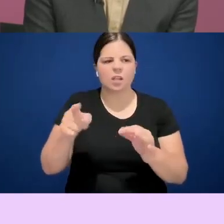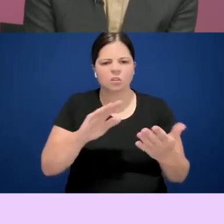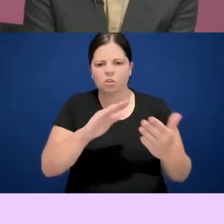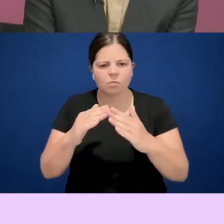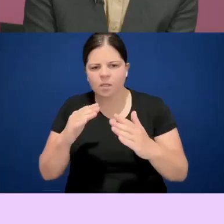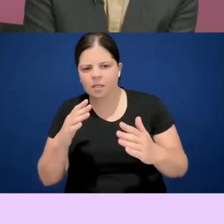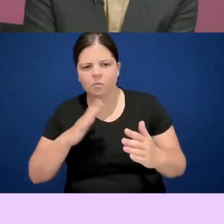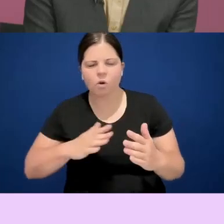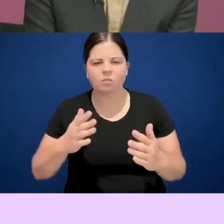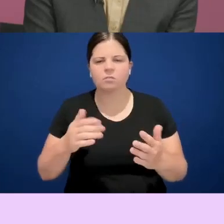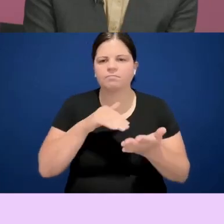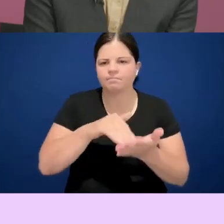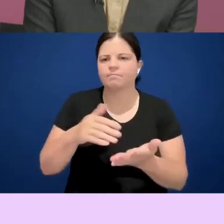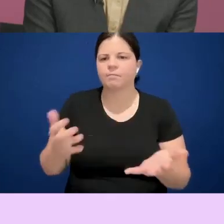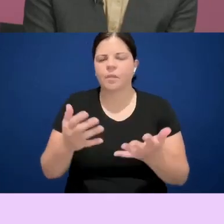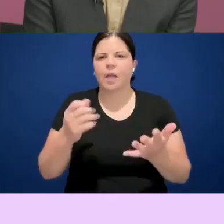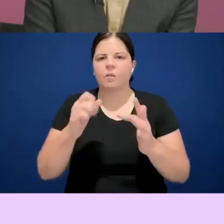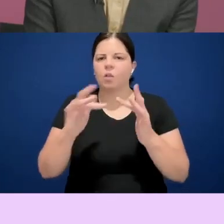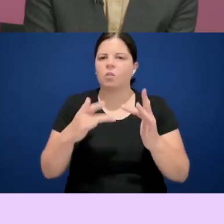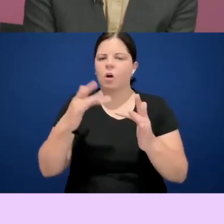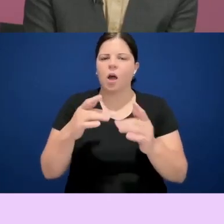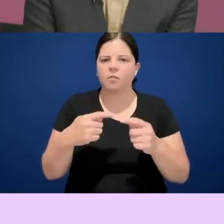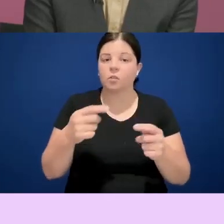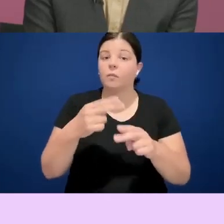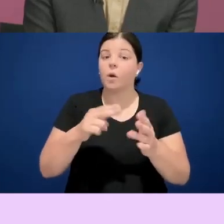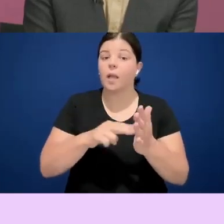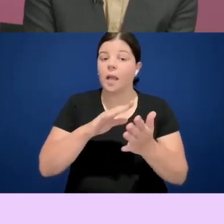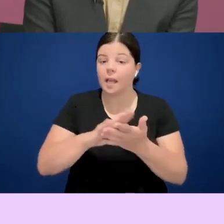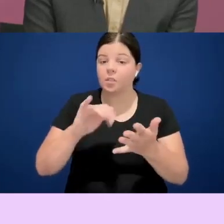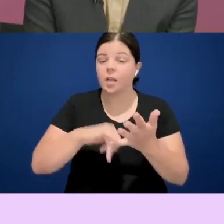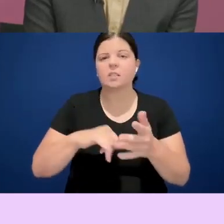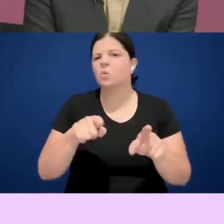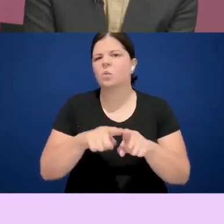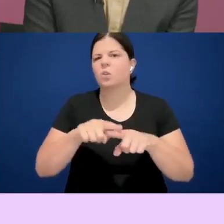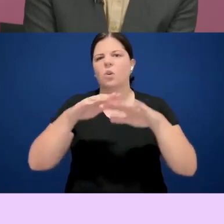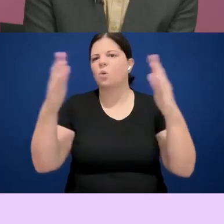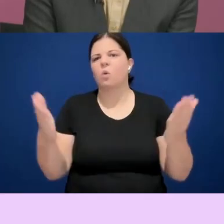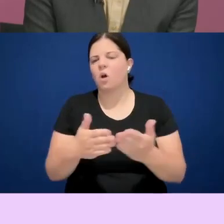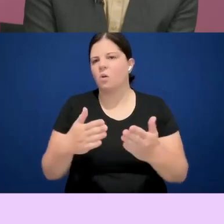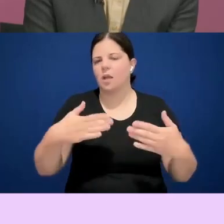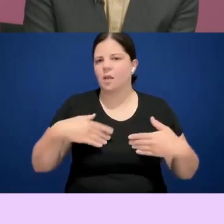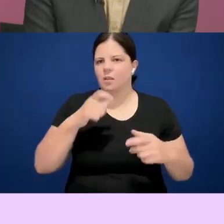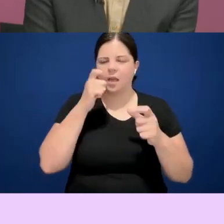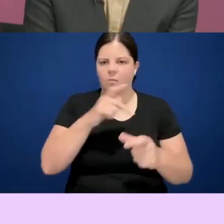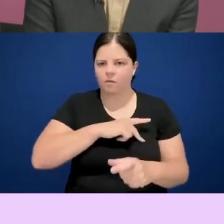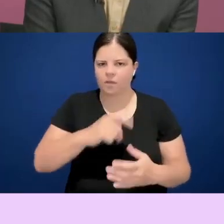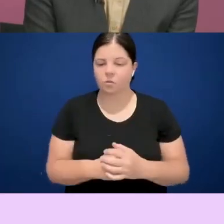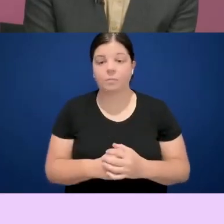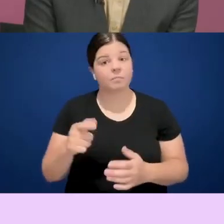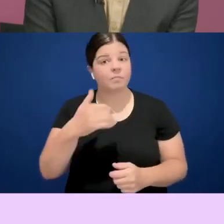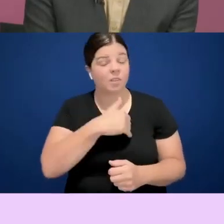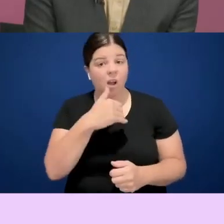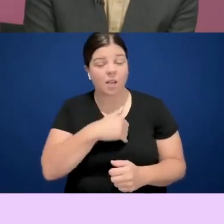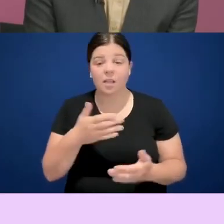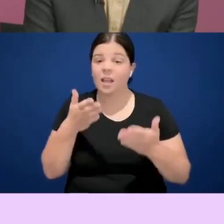the NHS and healthcare professionals worldwide. They generously provided us with access to their Speak